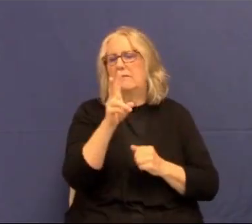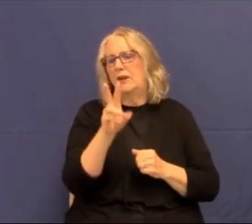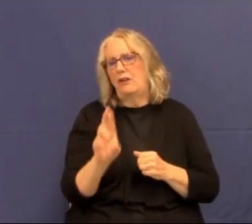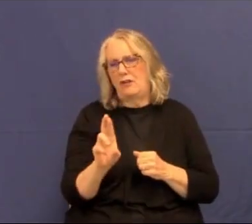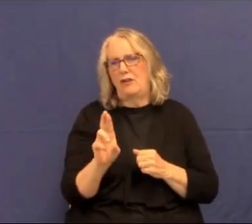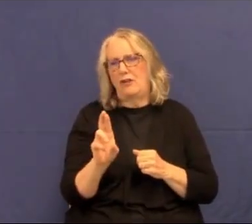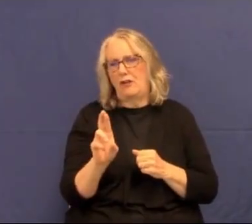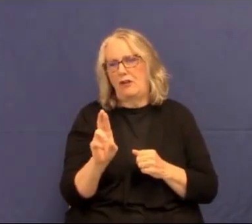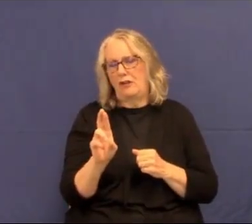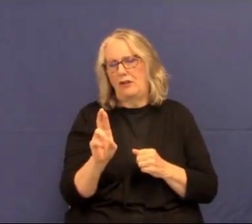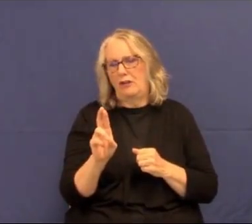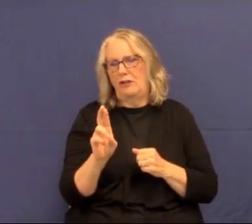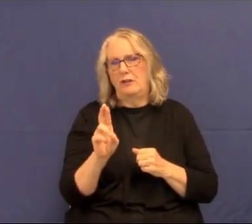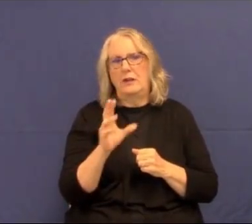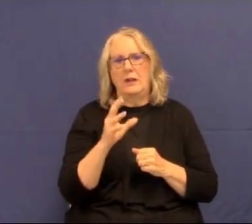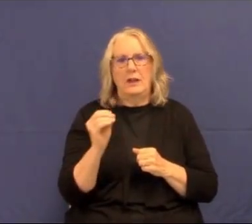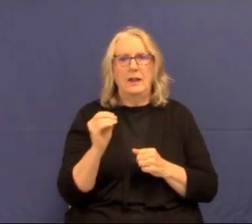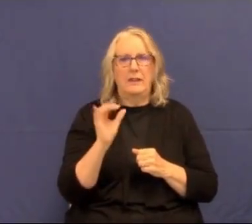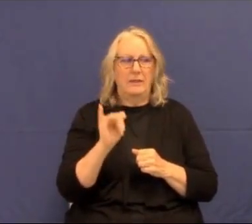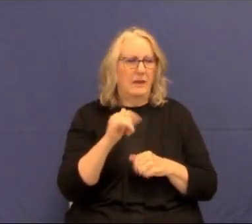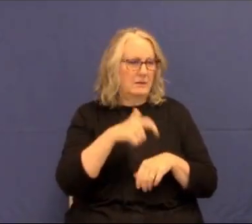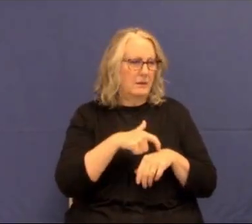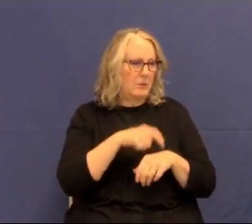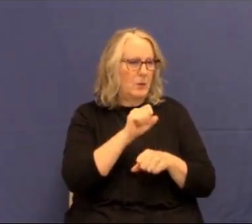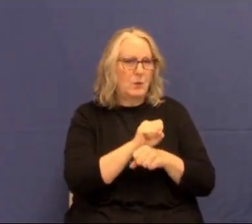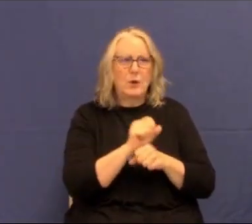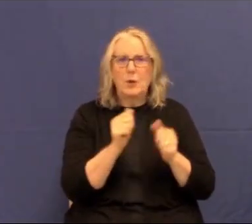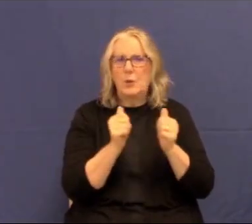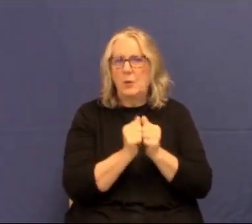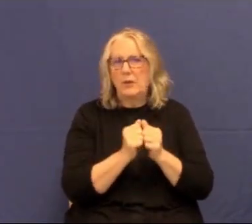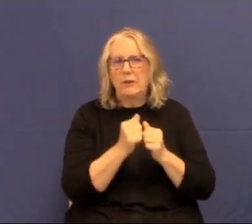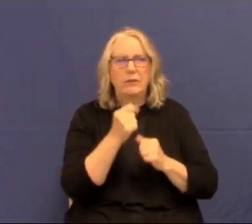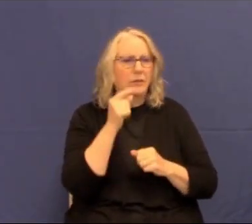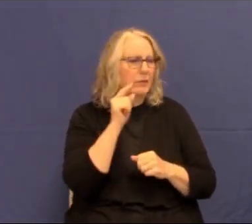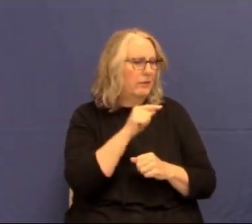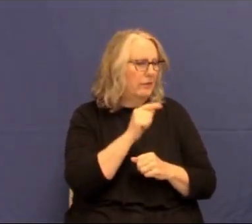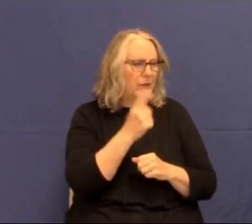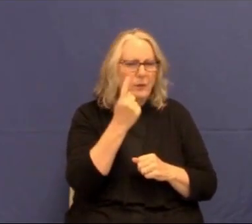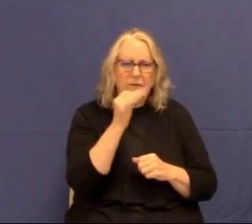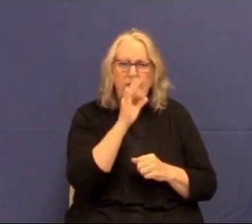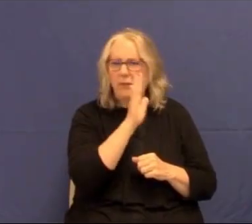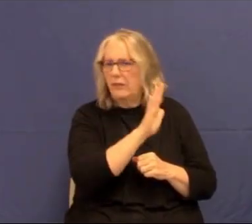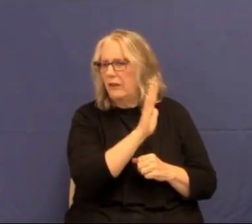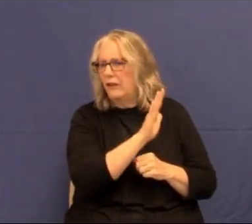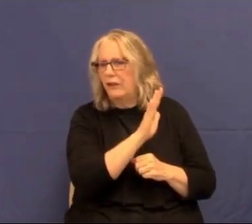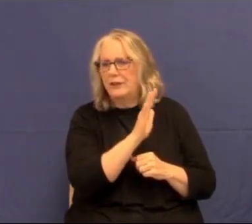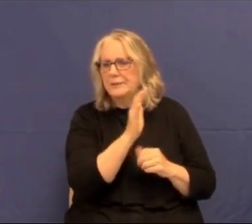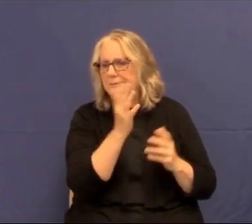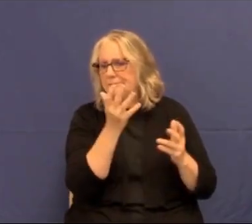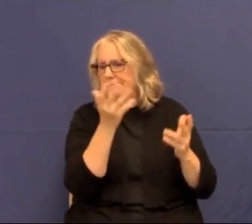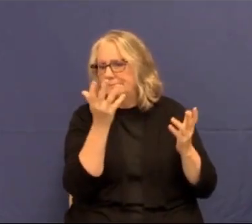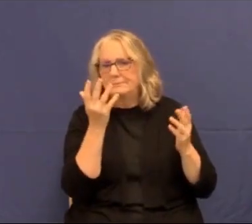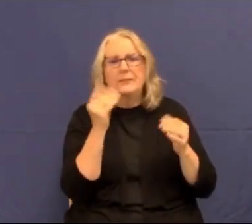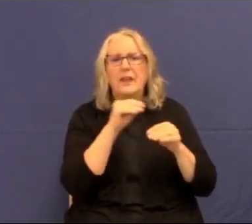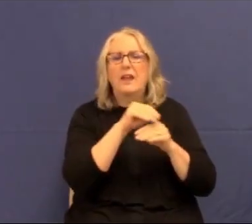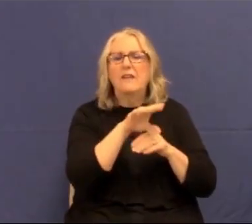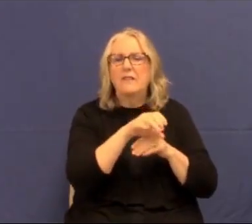with vocational rehabilitation, or VR. And at that time, I was working closely with one of their